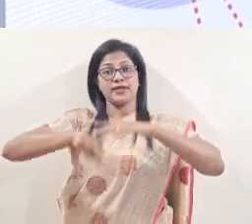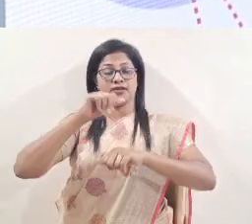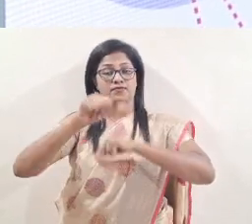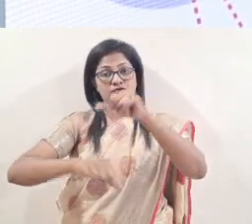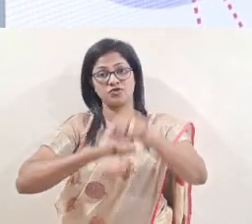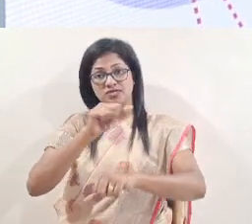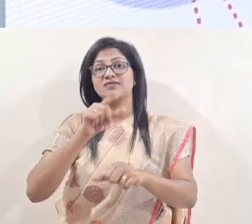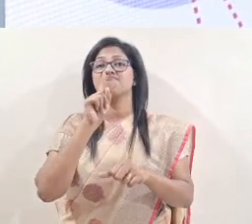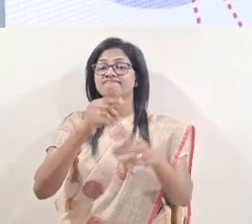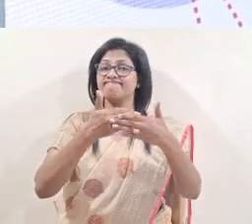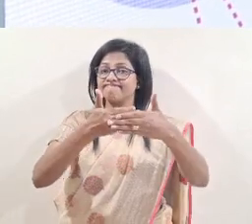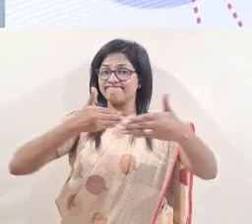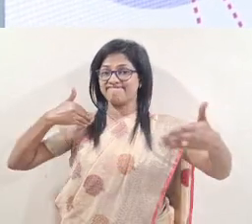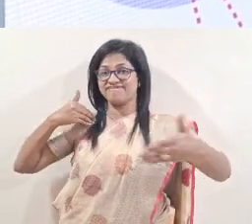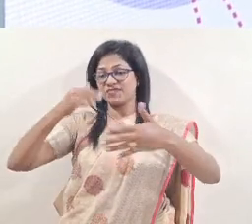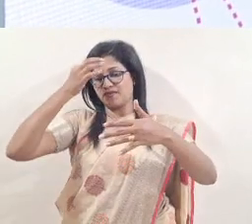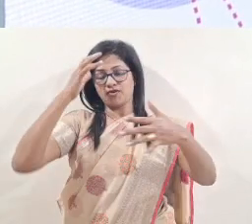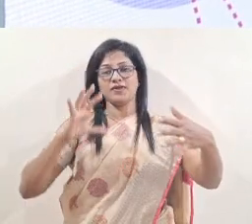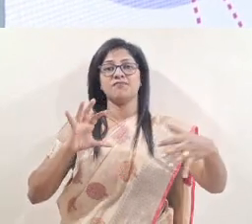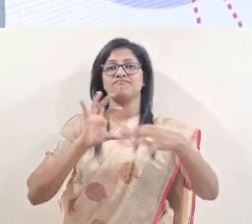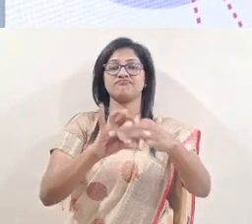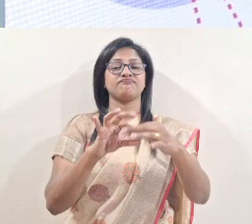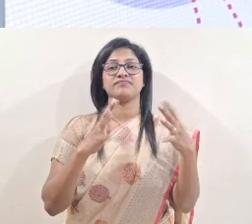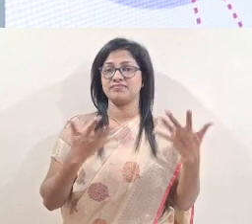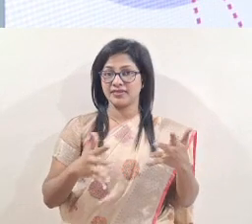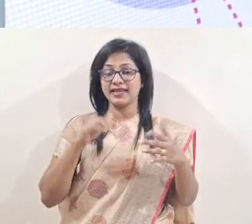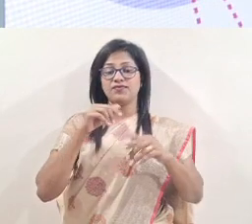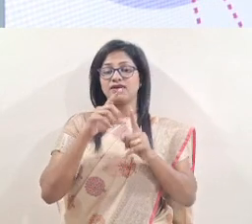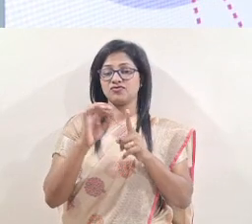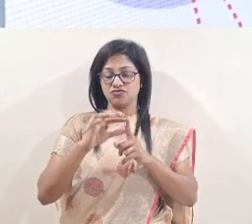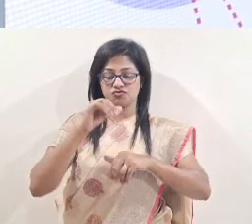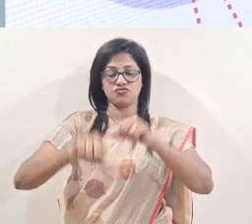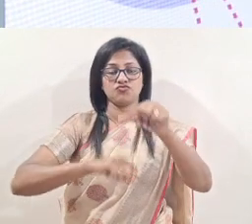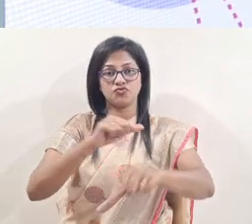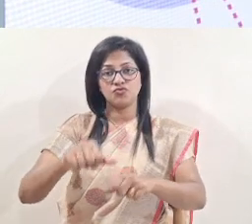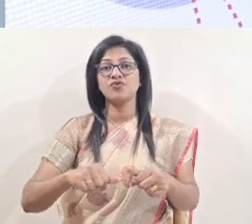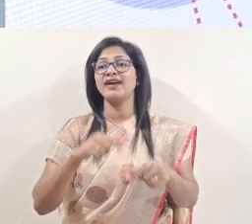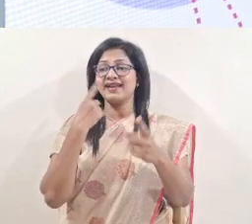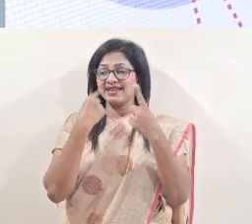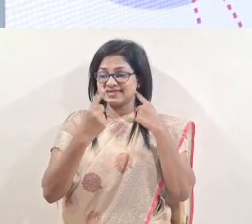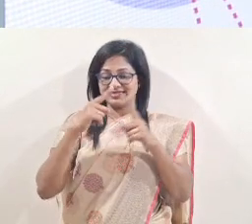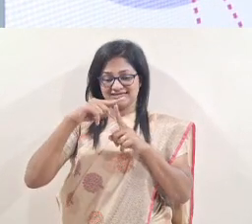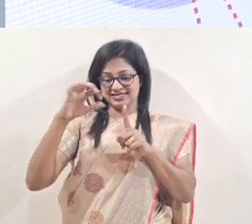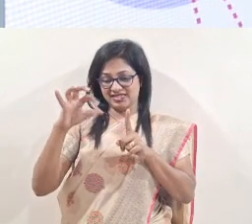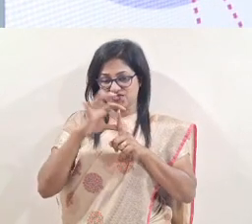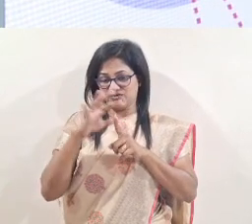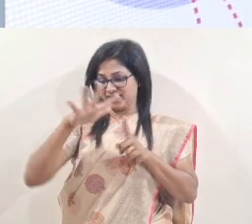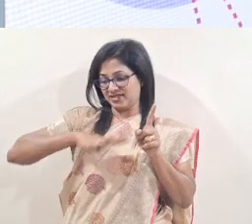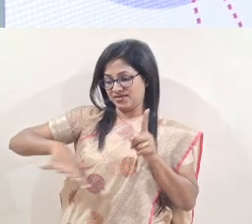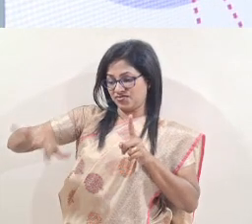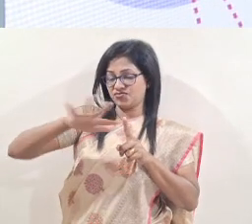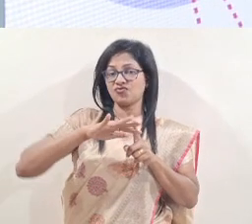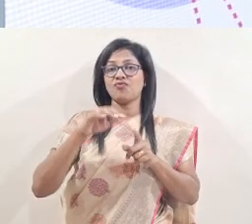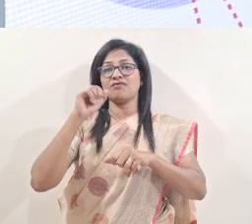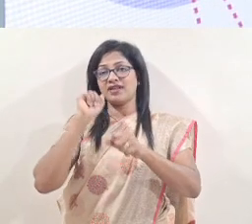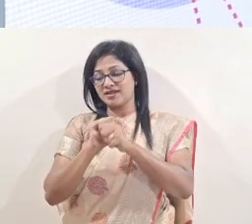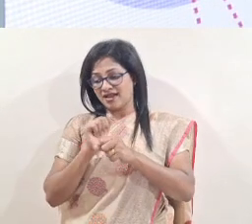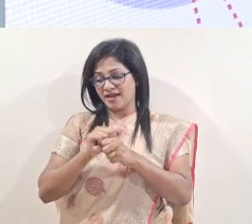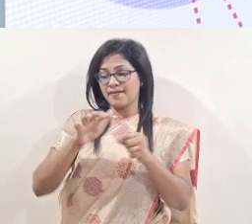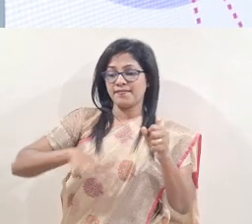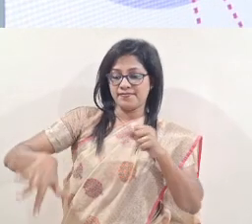the implementation process and how to assess these TOD zones, or how to assess these functioning of these areas and